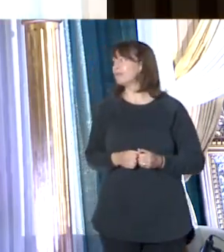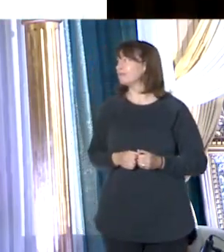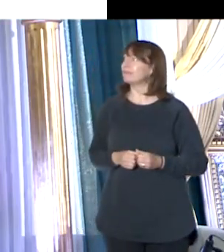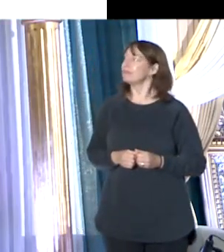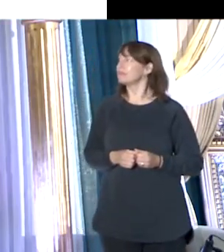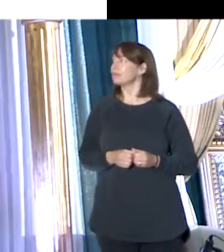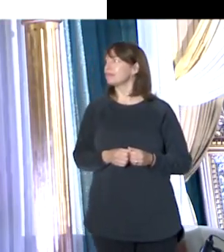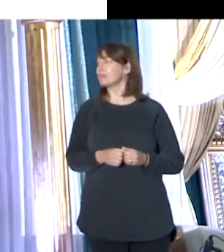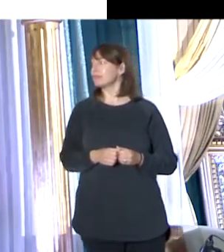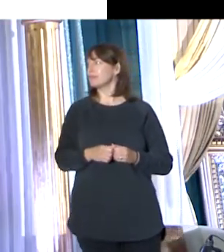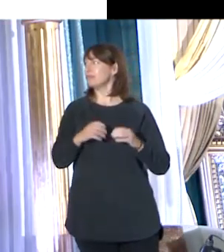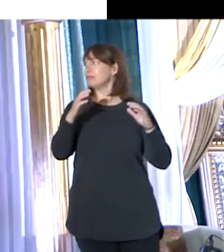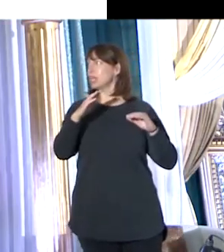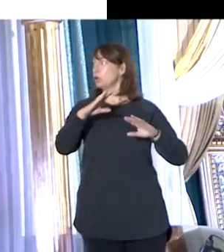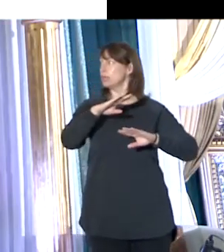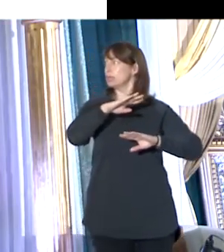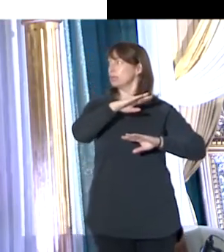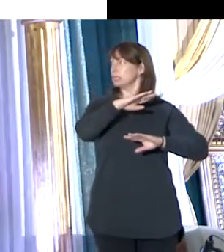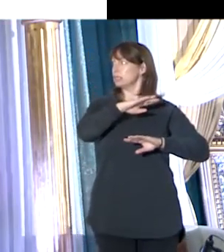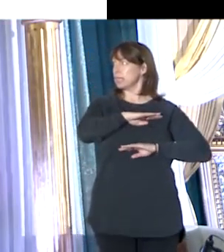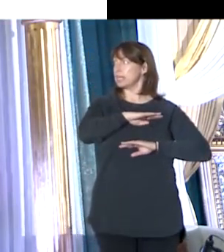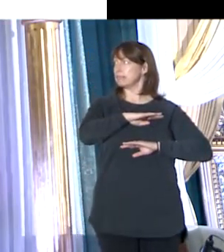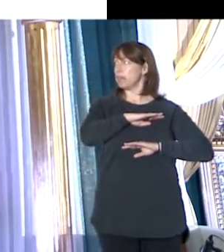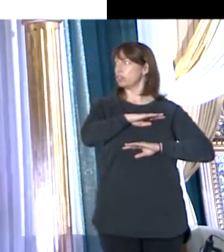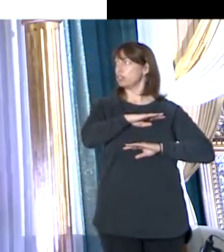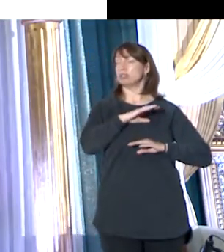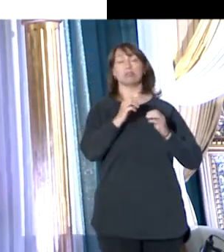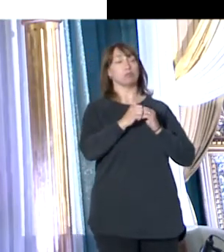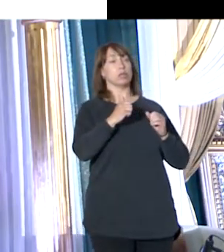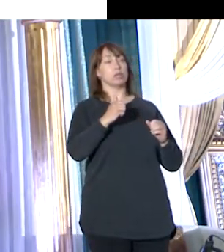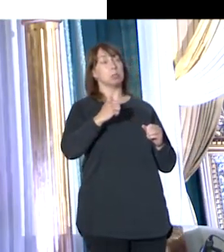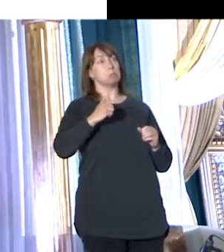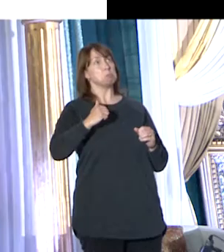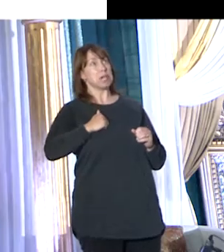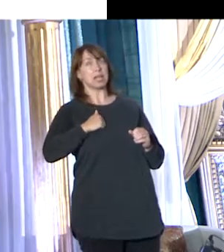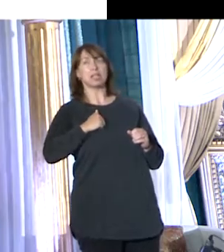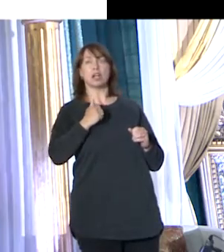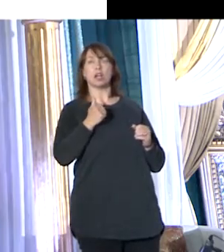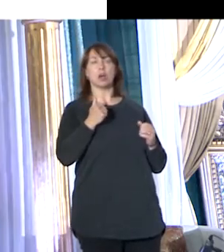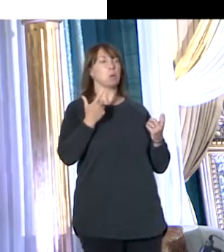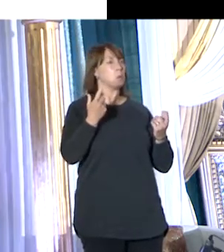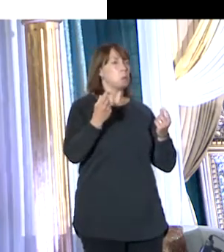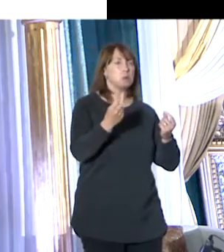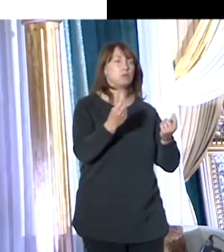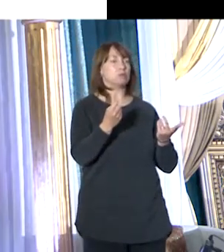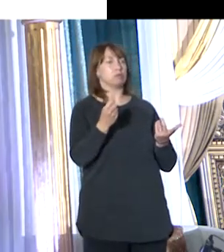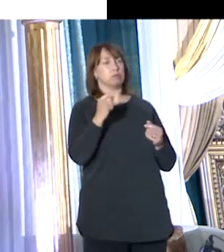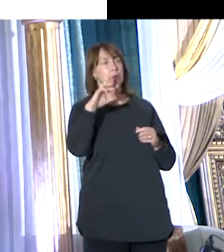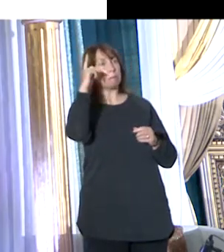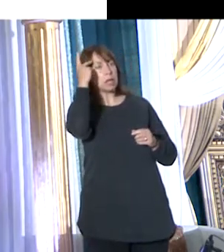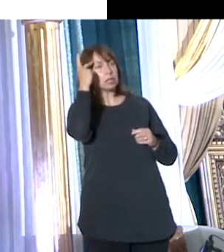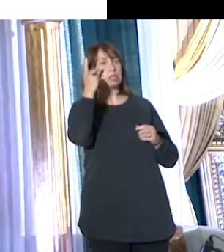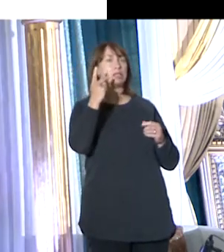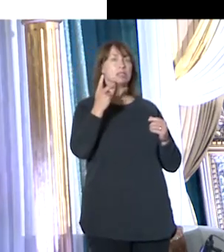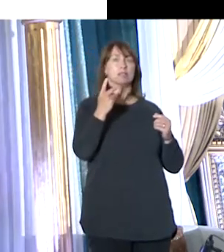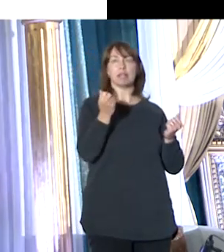And beyond that, satisfaction with the overall direction of the country, generally speaking, Muslims are very